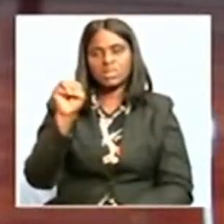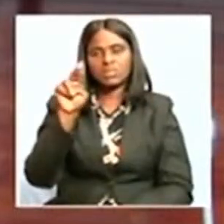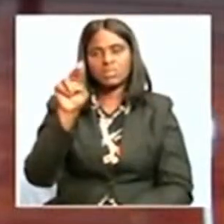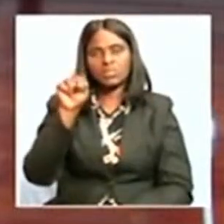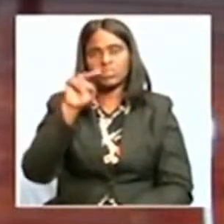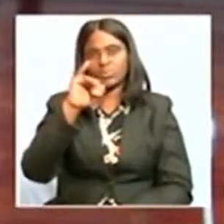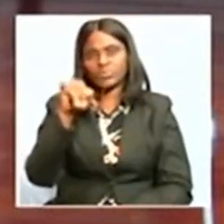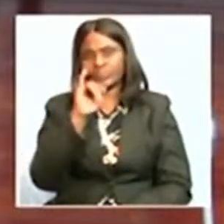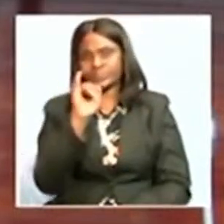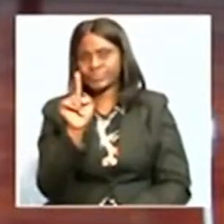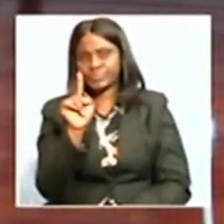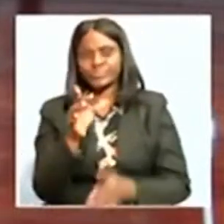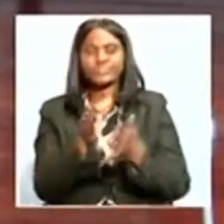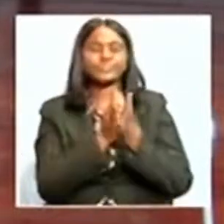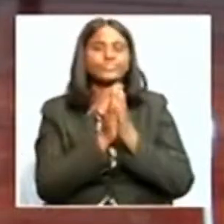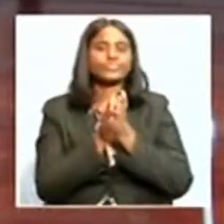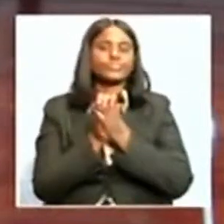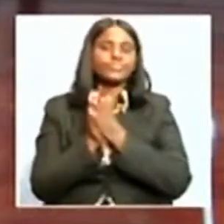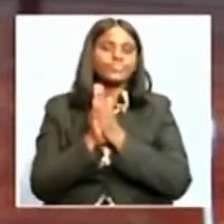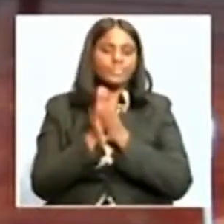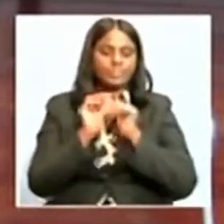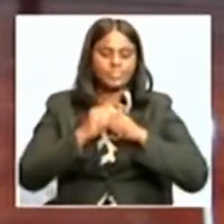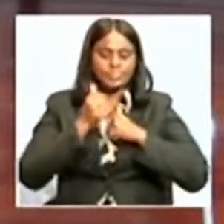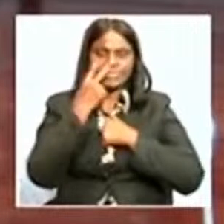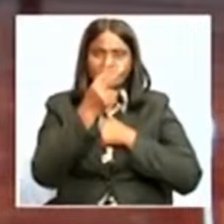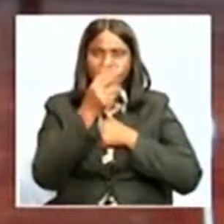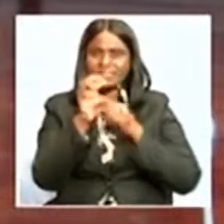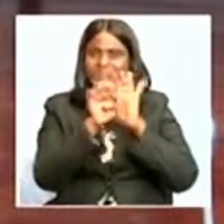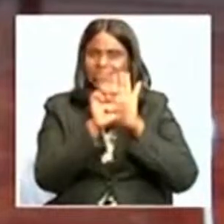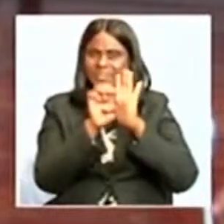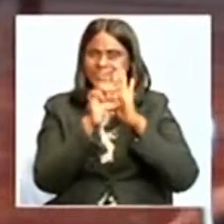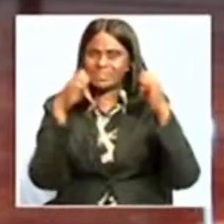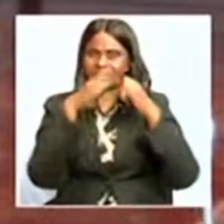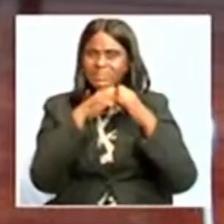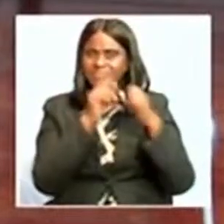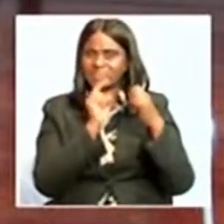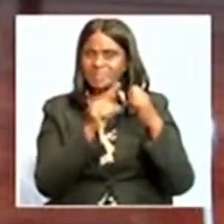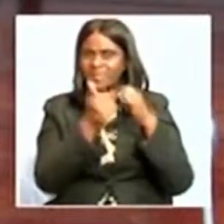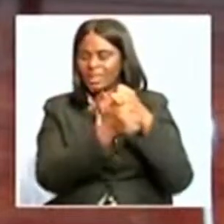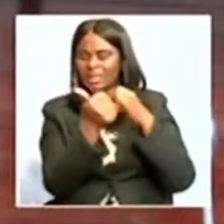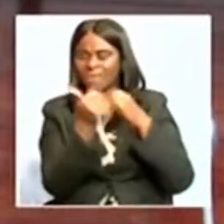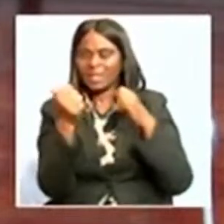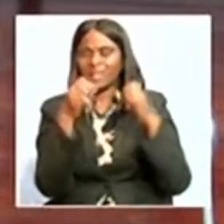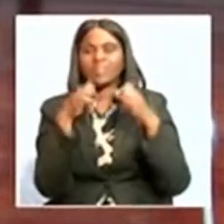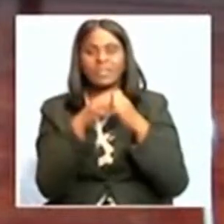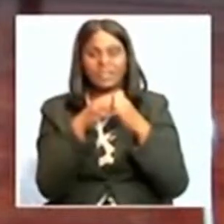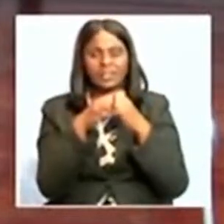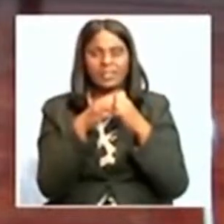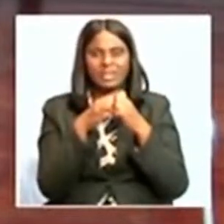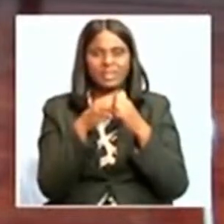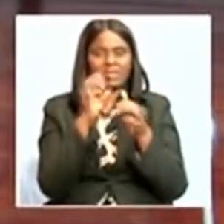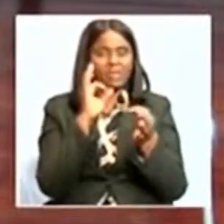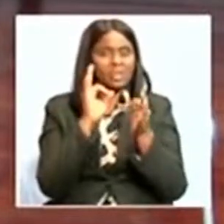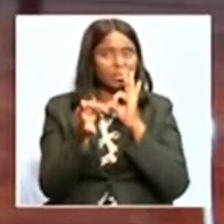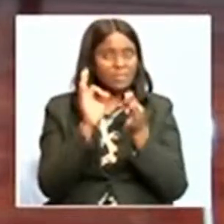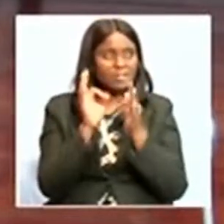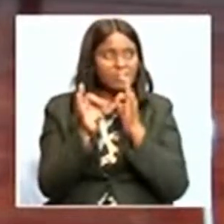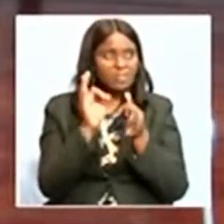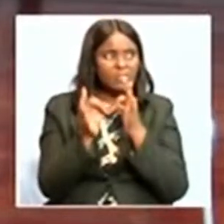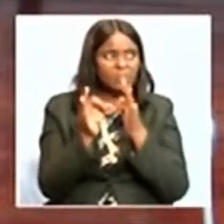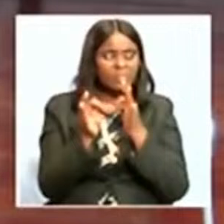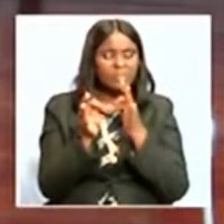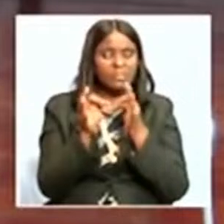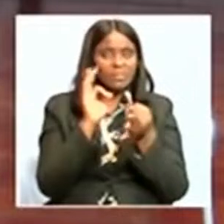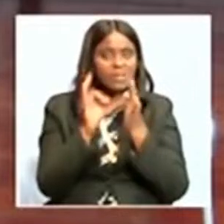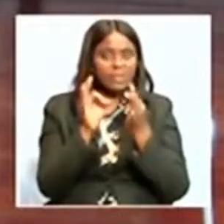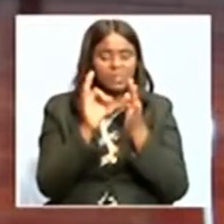asking, we can look at, for example, a bank, any bank. If